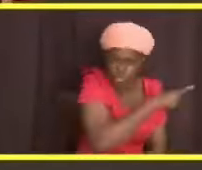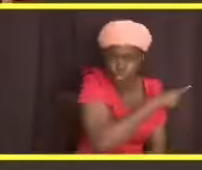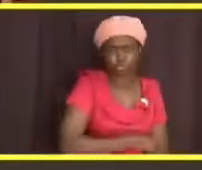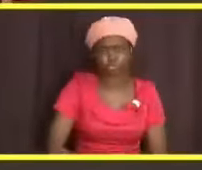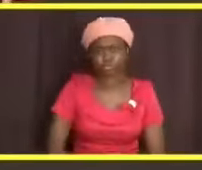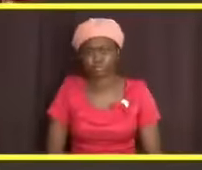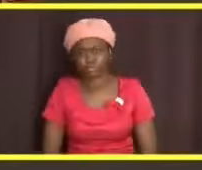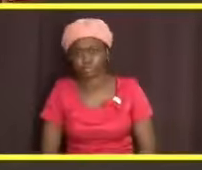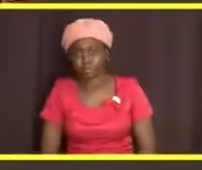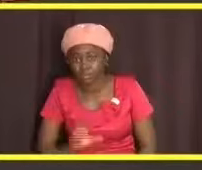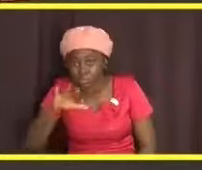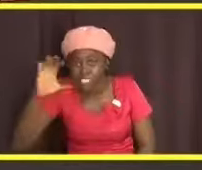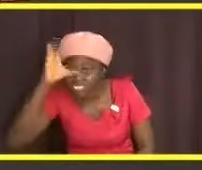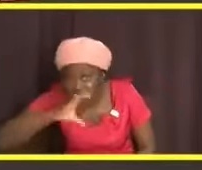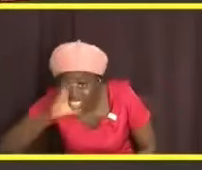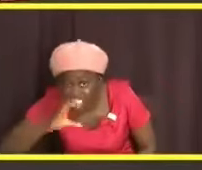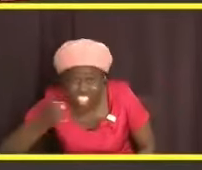Check the history books.